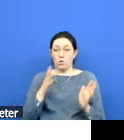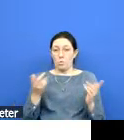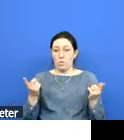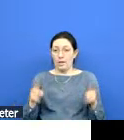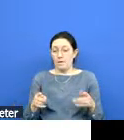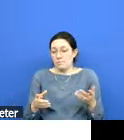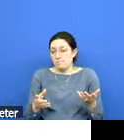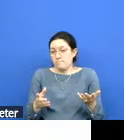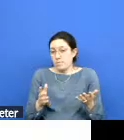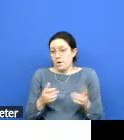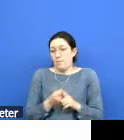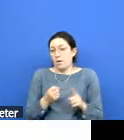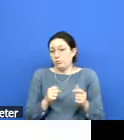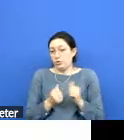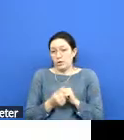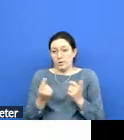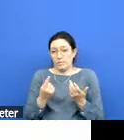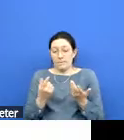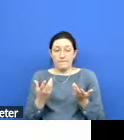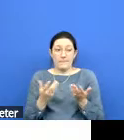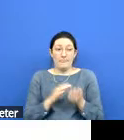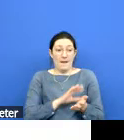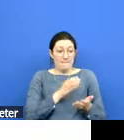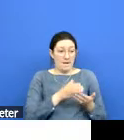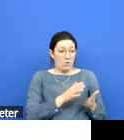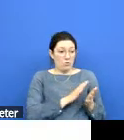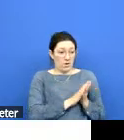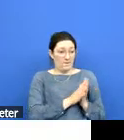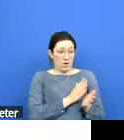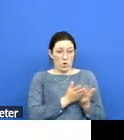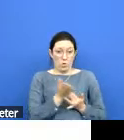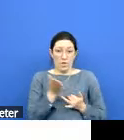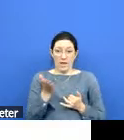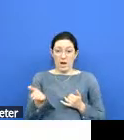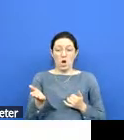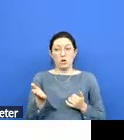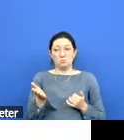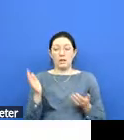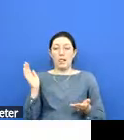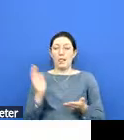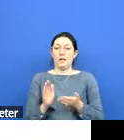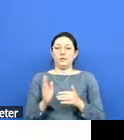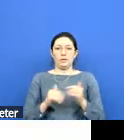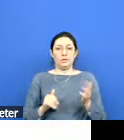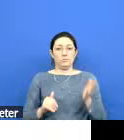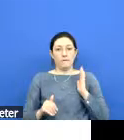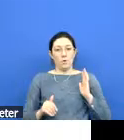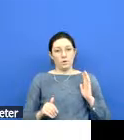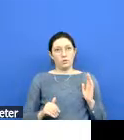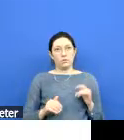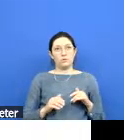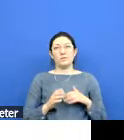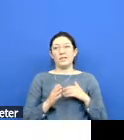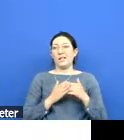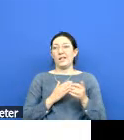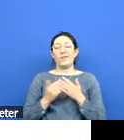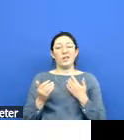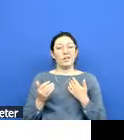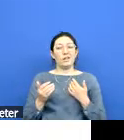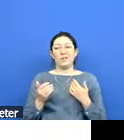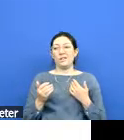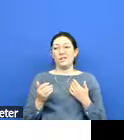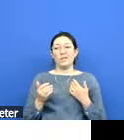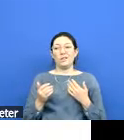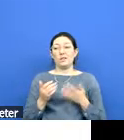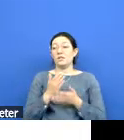change things. So the amount of traffic through this area is actually far less than it once was. Even as